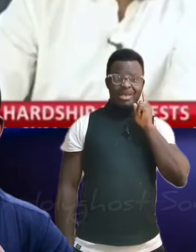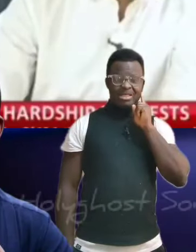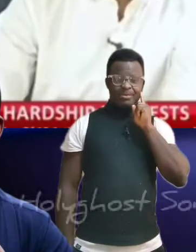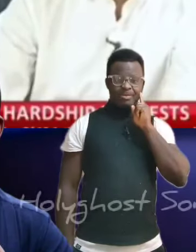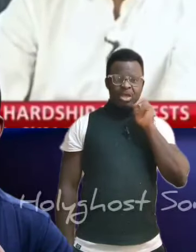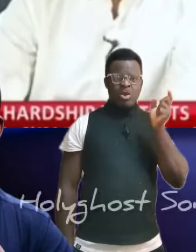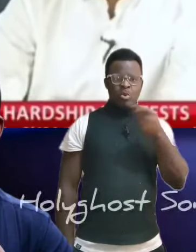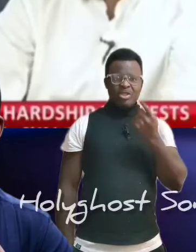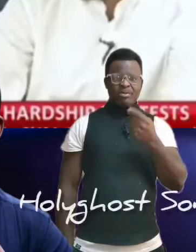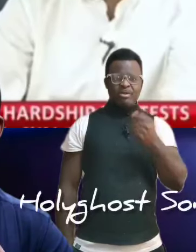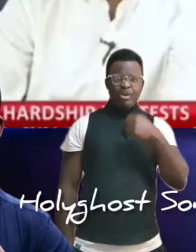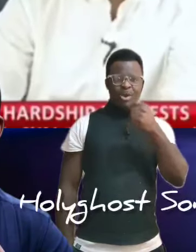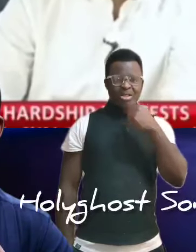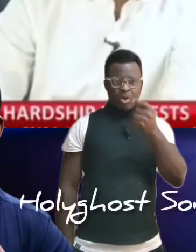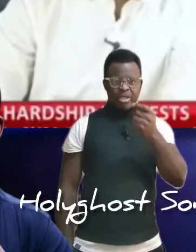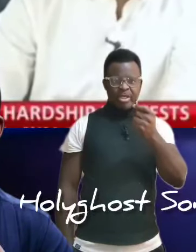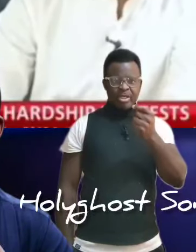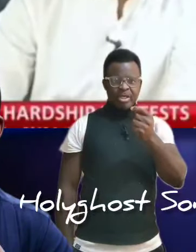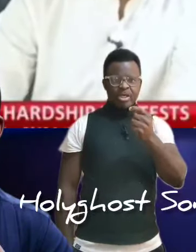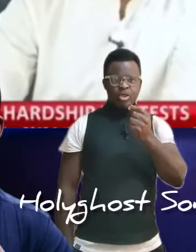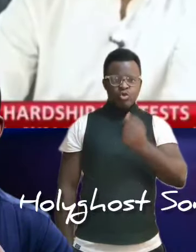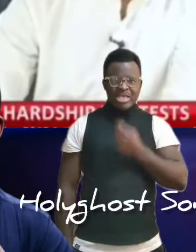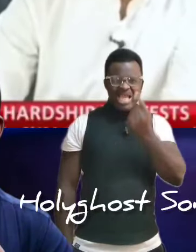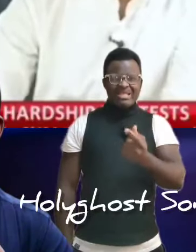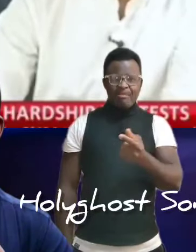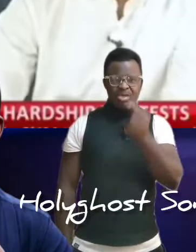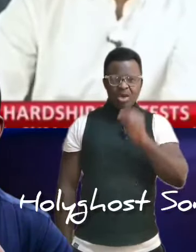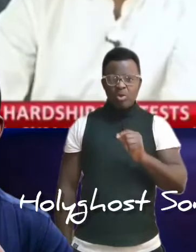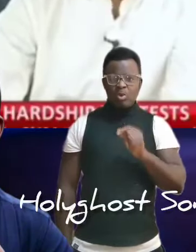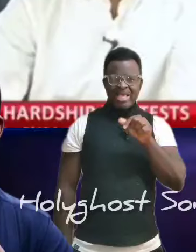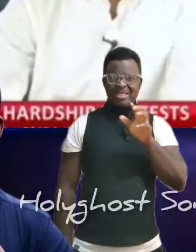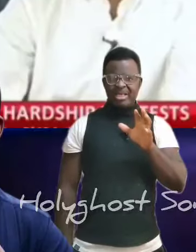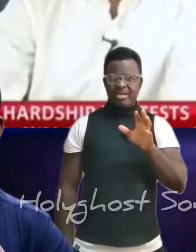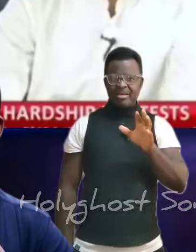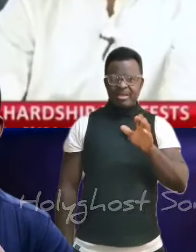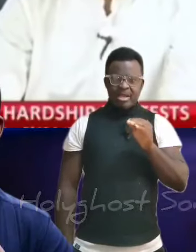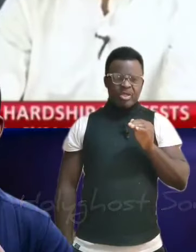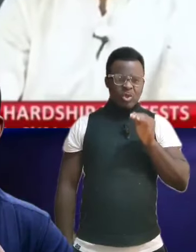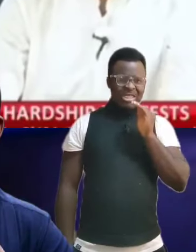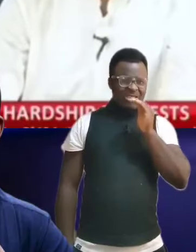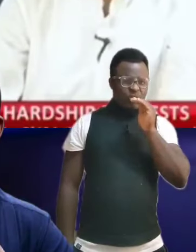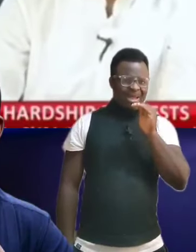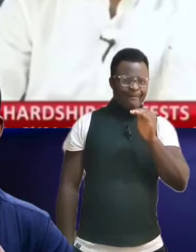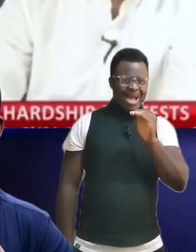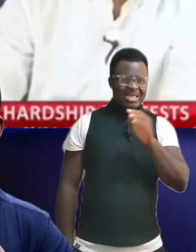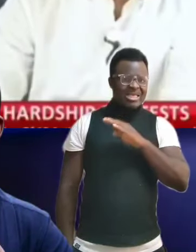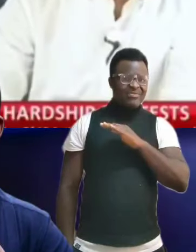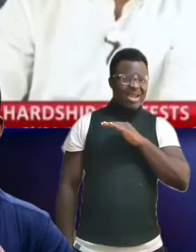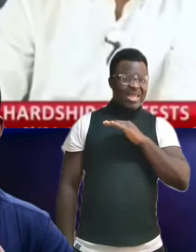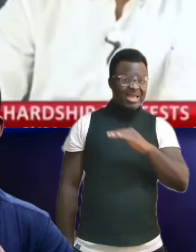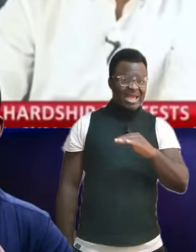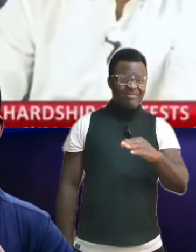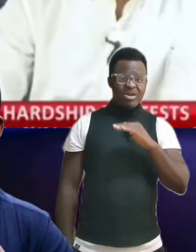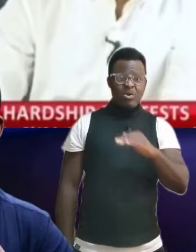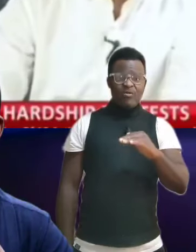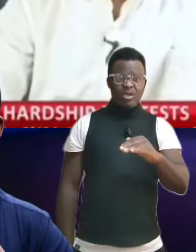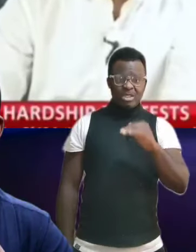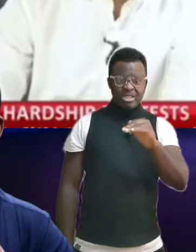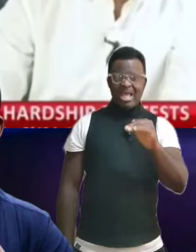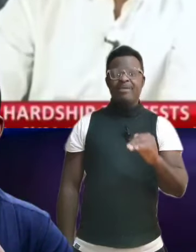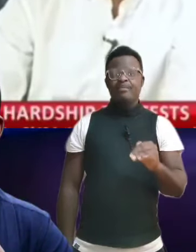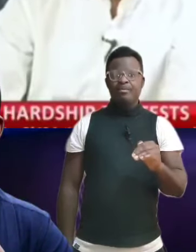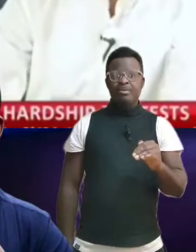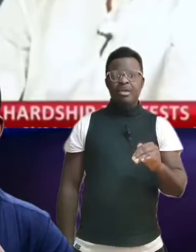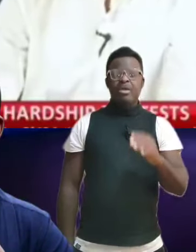doing is inviting anarchy. Because you have seen how bloody the Shiite protests